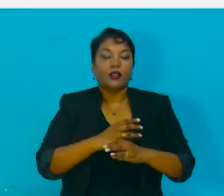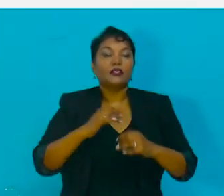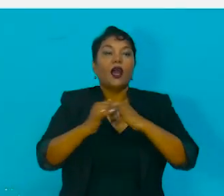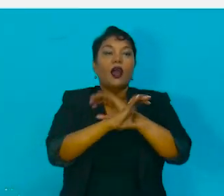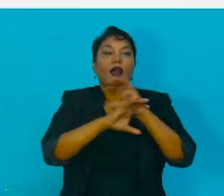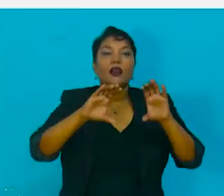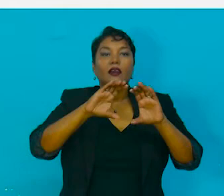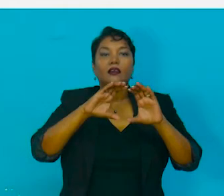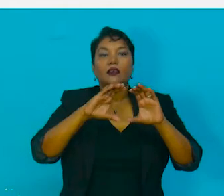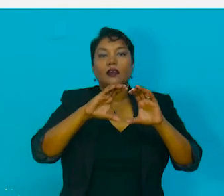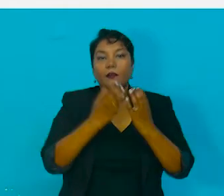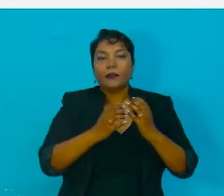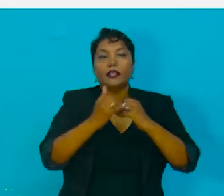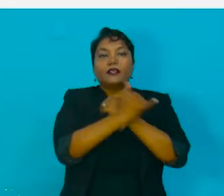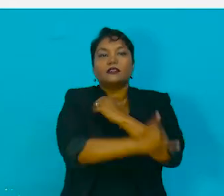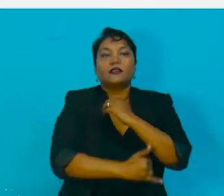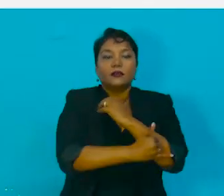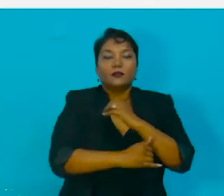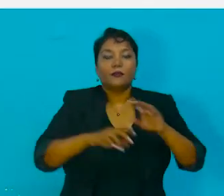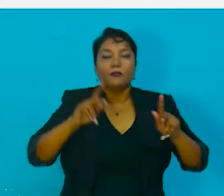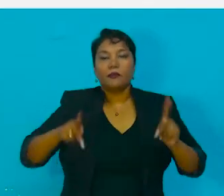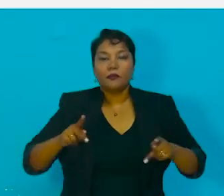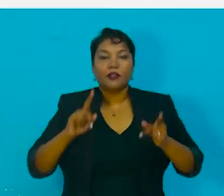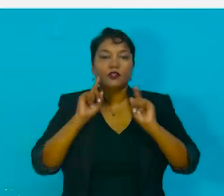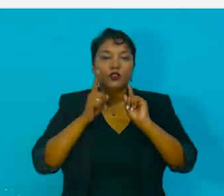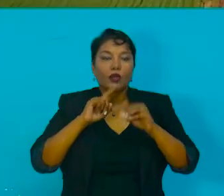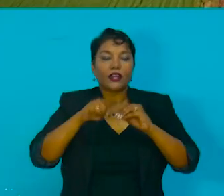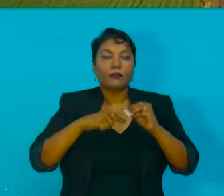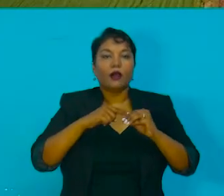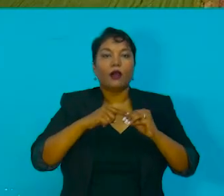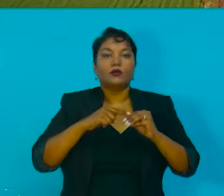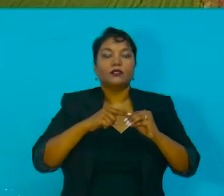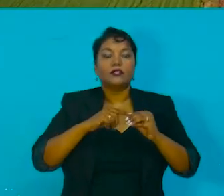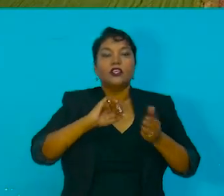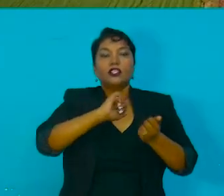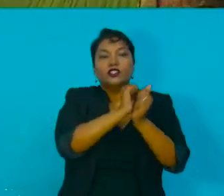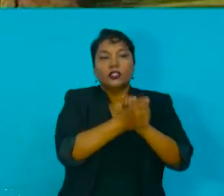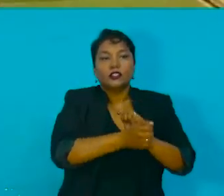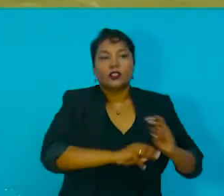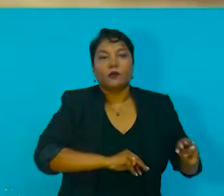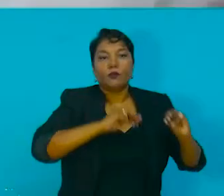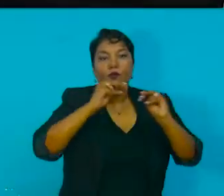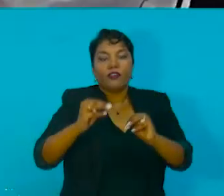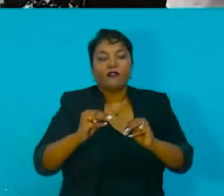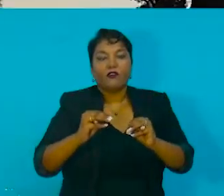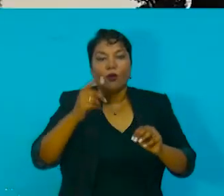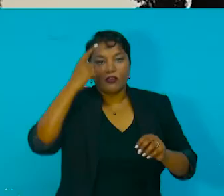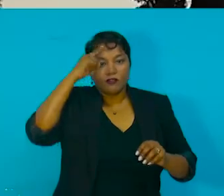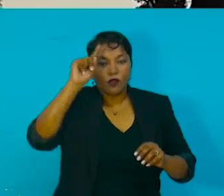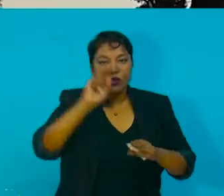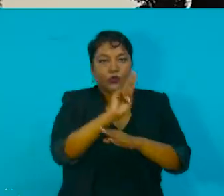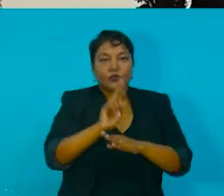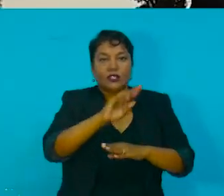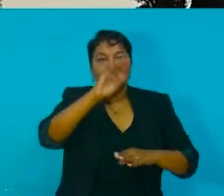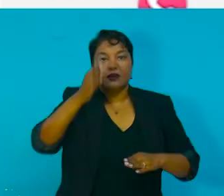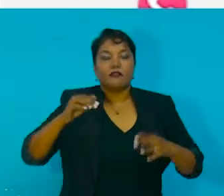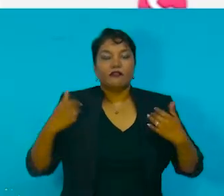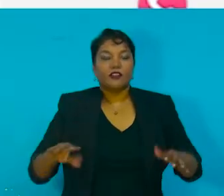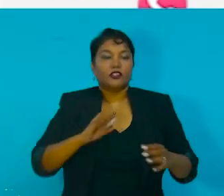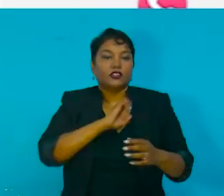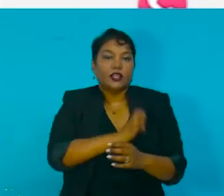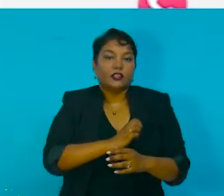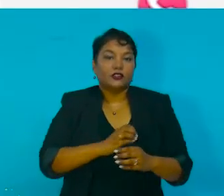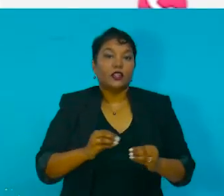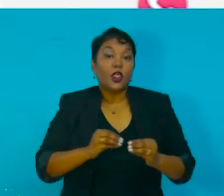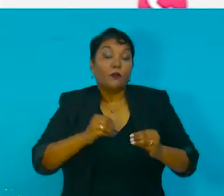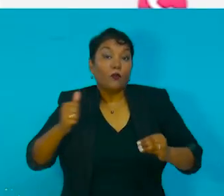on renewable energy are growing. Transitions into greener ICTs are happening. The more we learn and understand